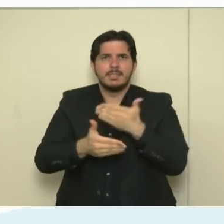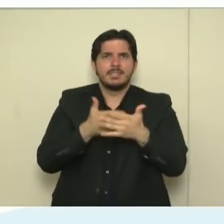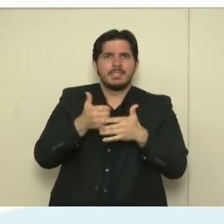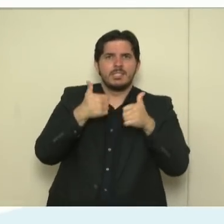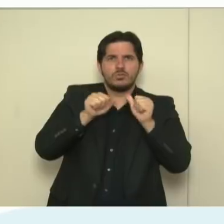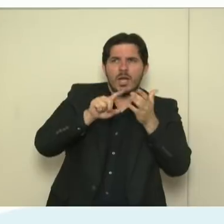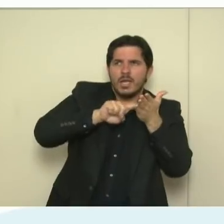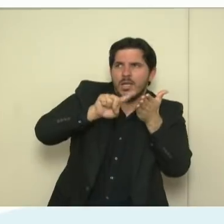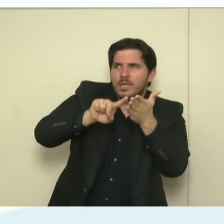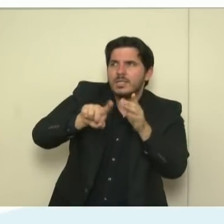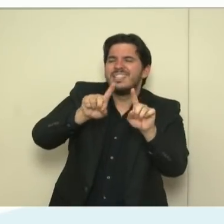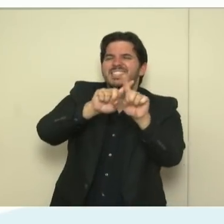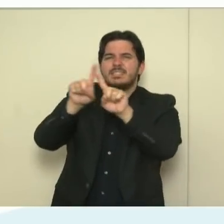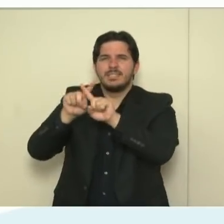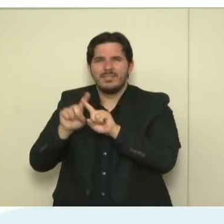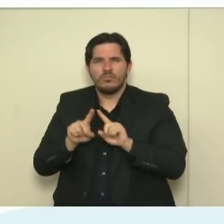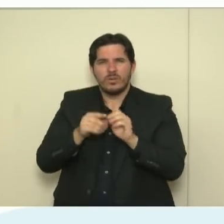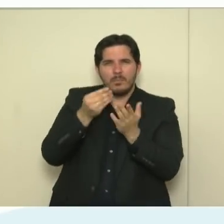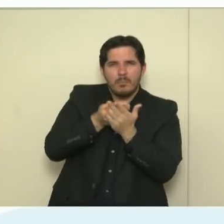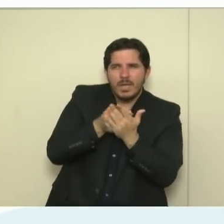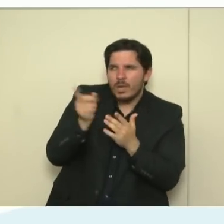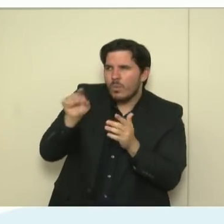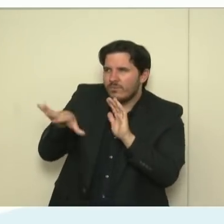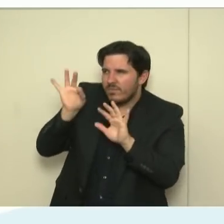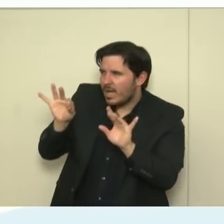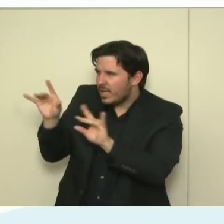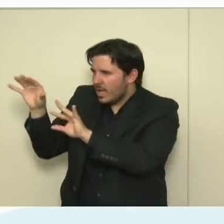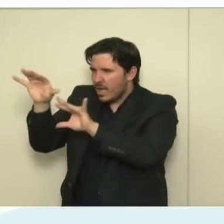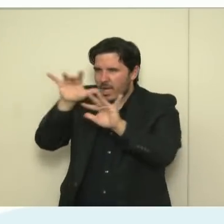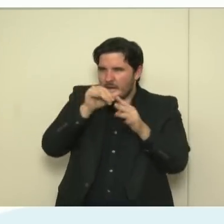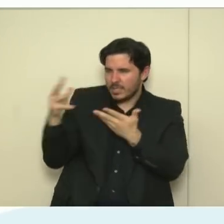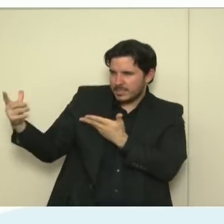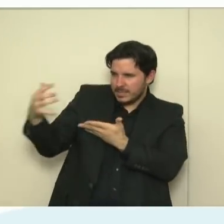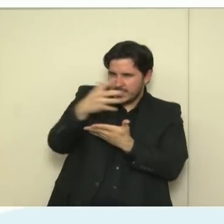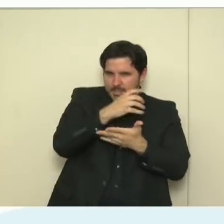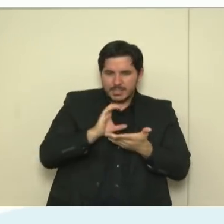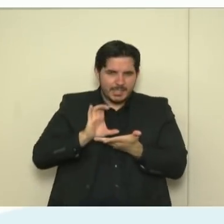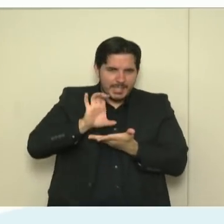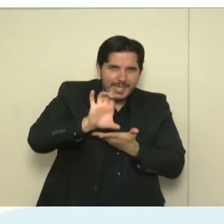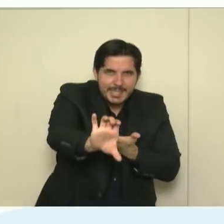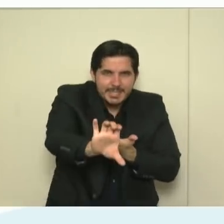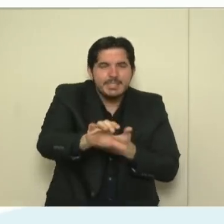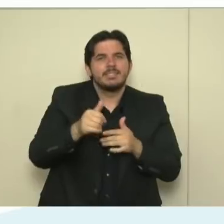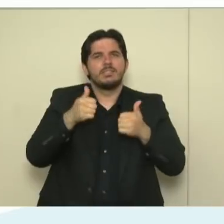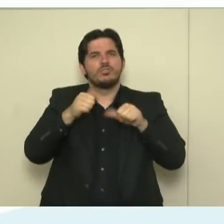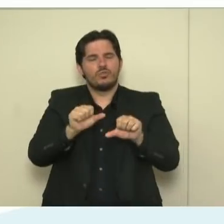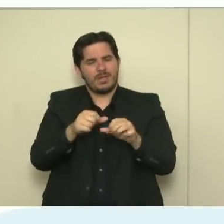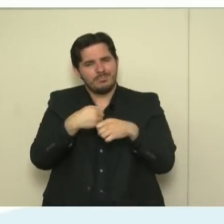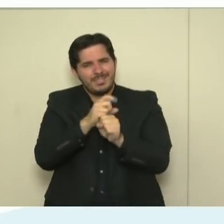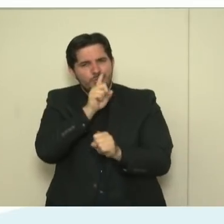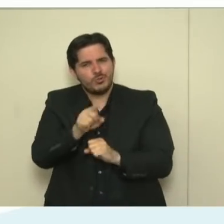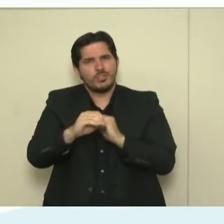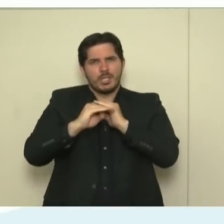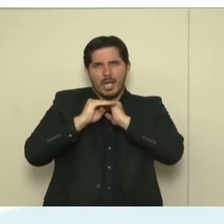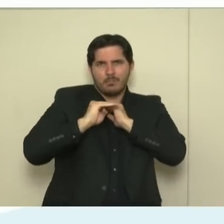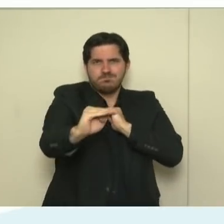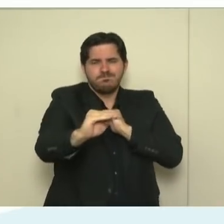additional financial incentives that we can do to make New Mexico's child care industry as strong as